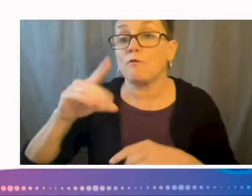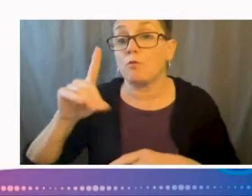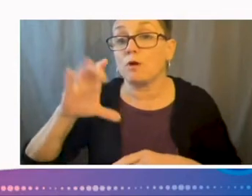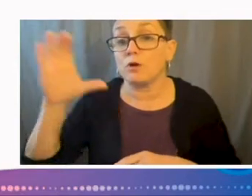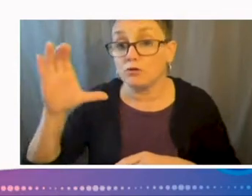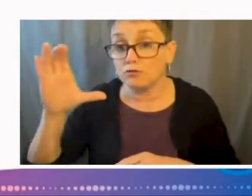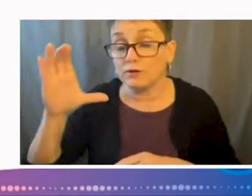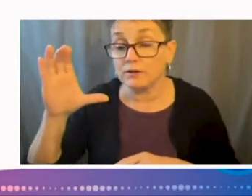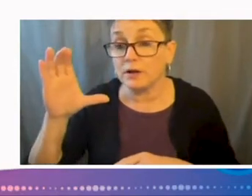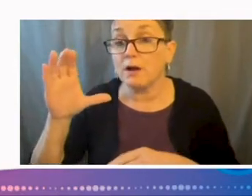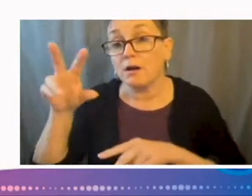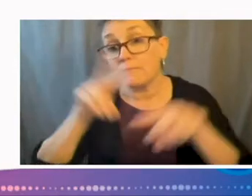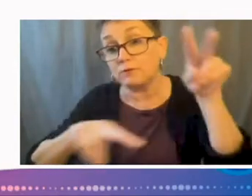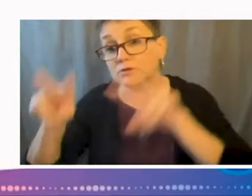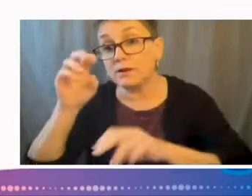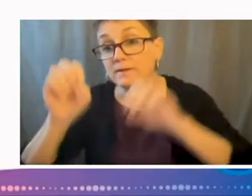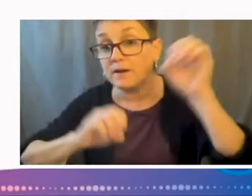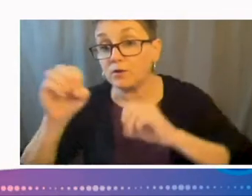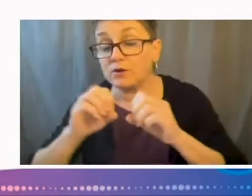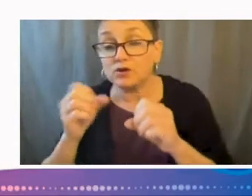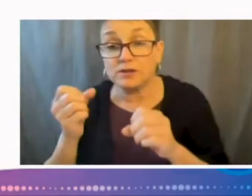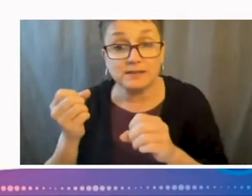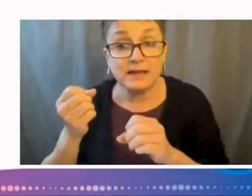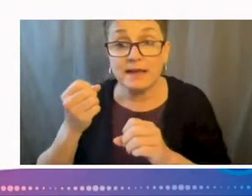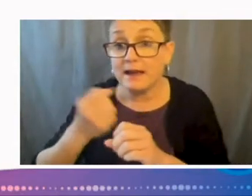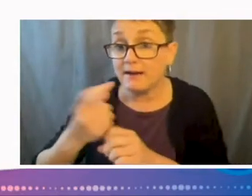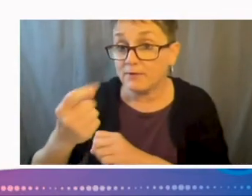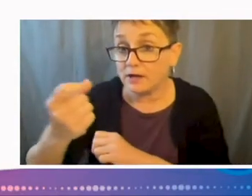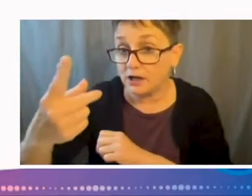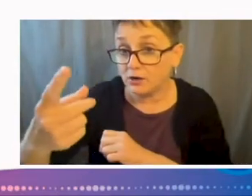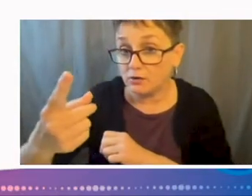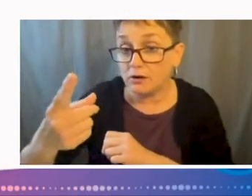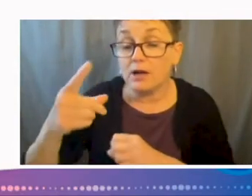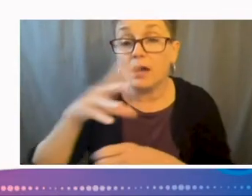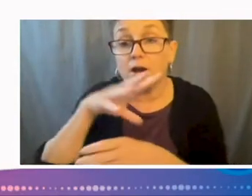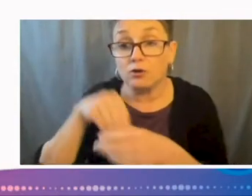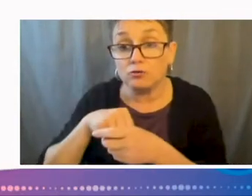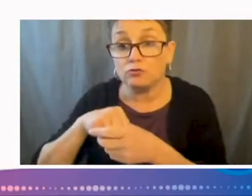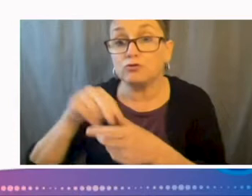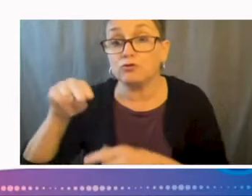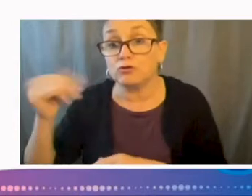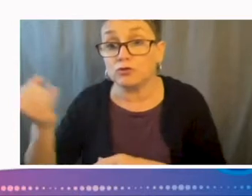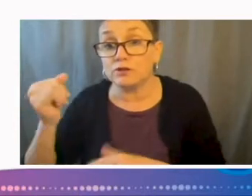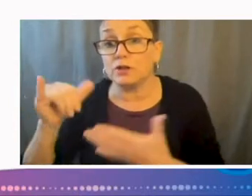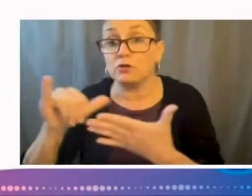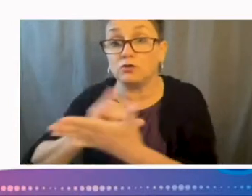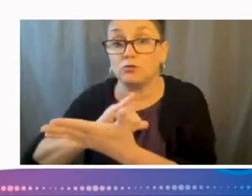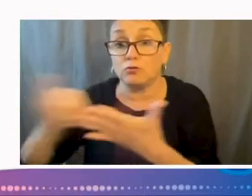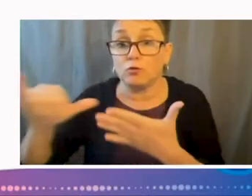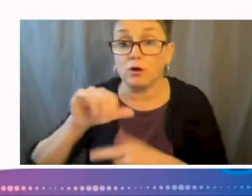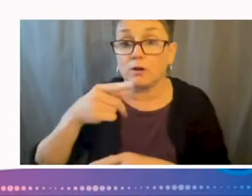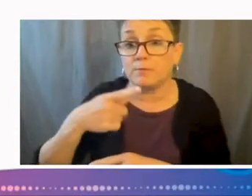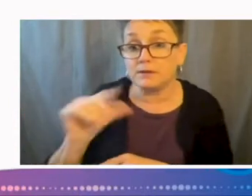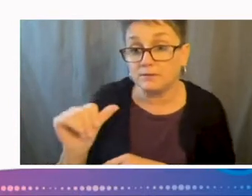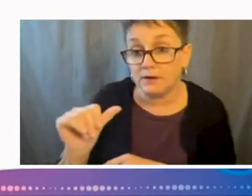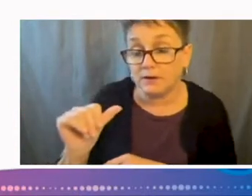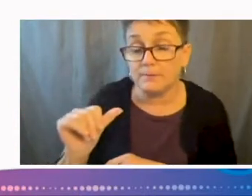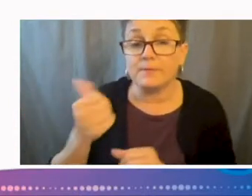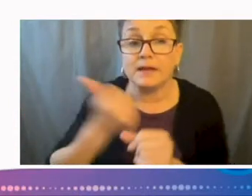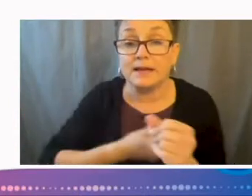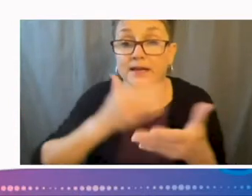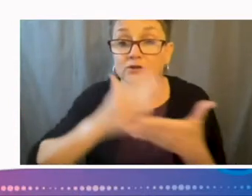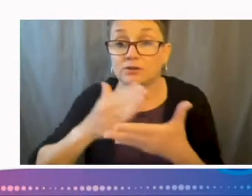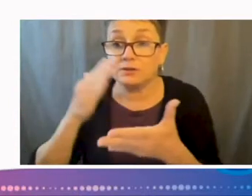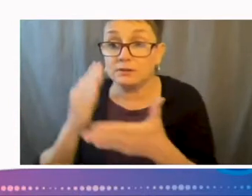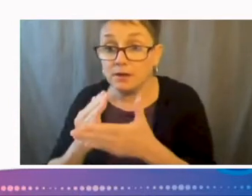and Pennsylvania, which is the service areas we provide. Each stop is evaluated for accessibility to and from the bus